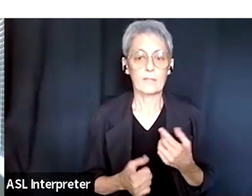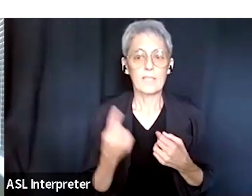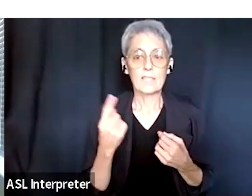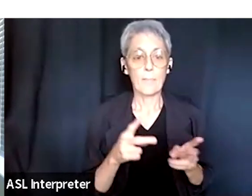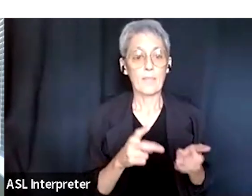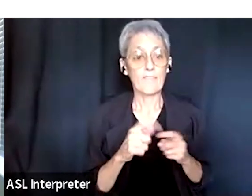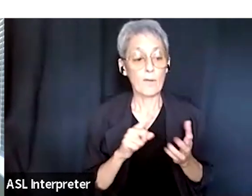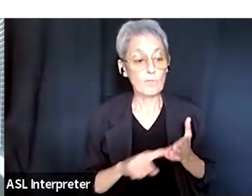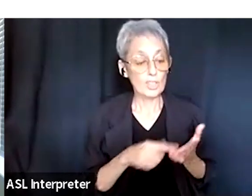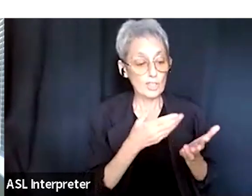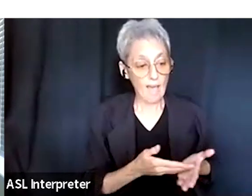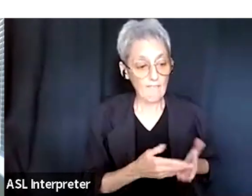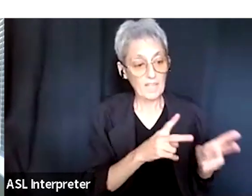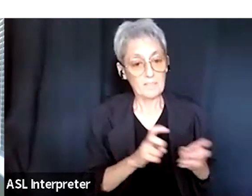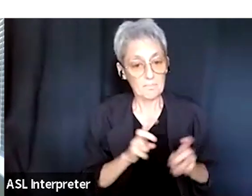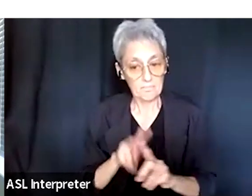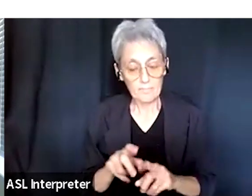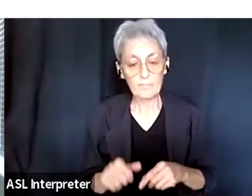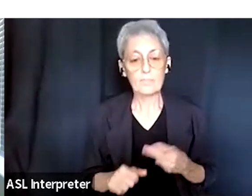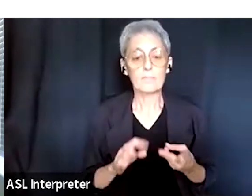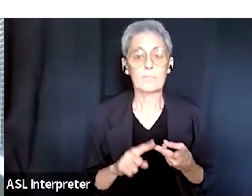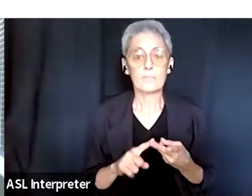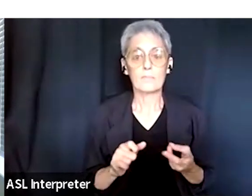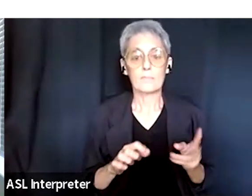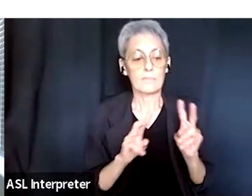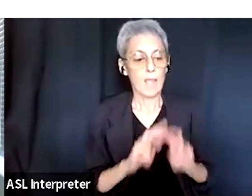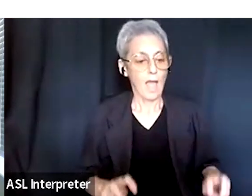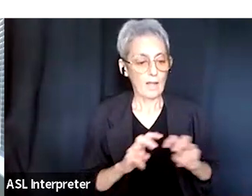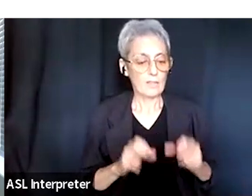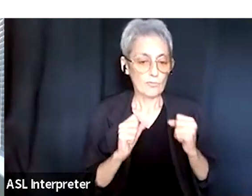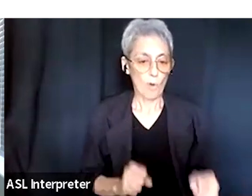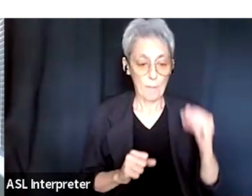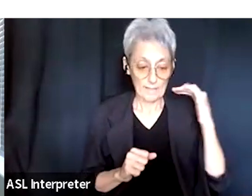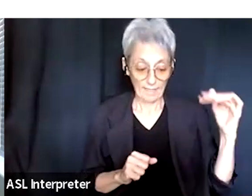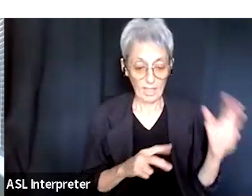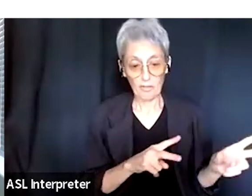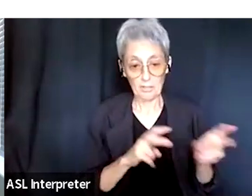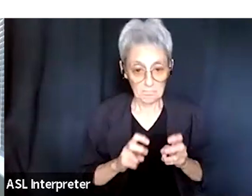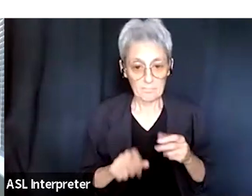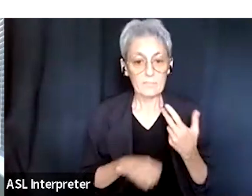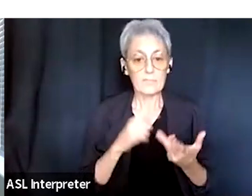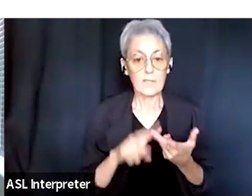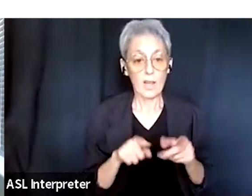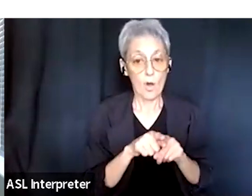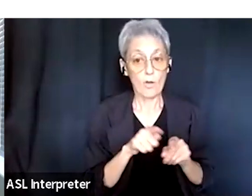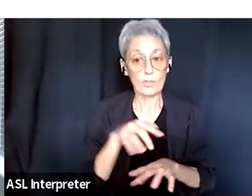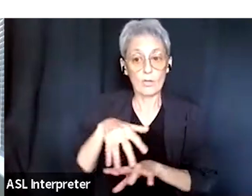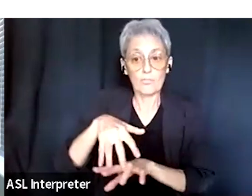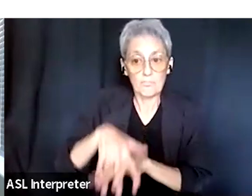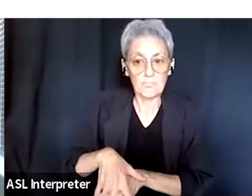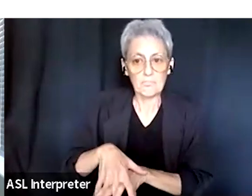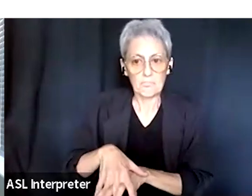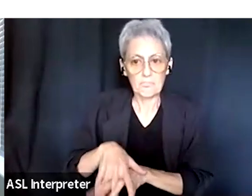evidence, that's based on analysis of robust theories and is rooted in practice, it's not much good if it's a